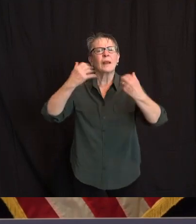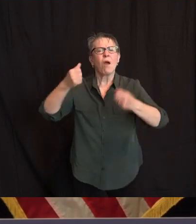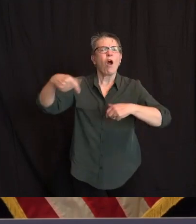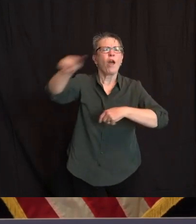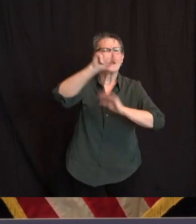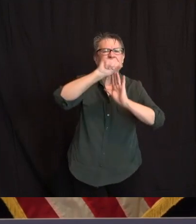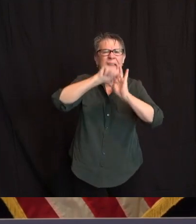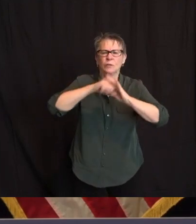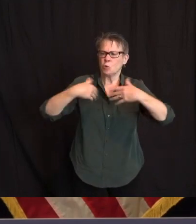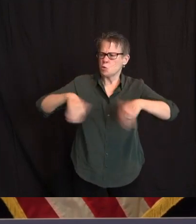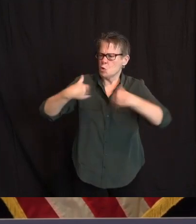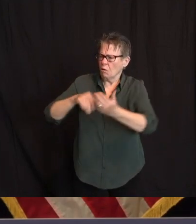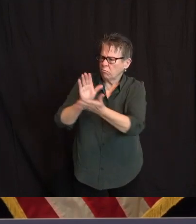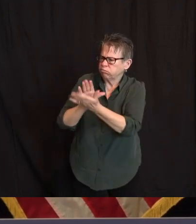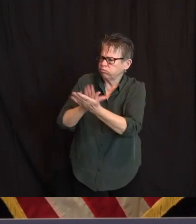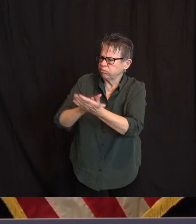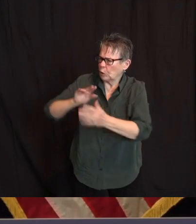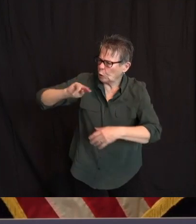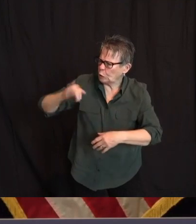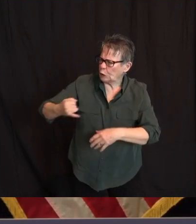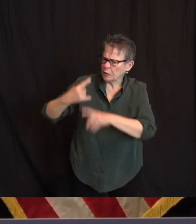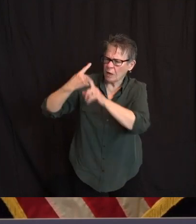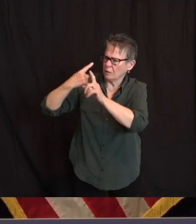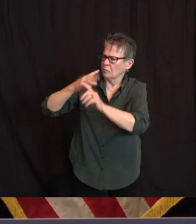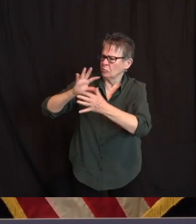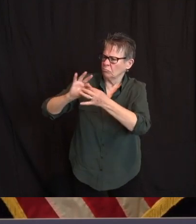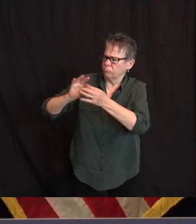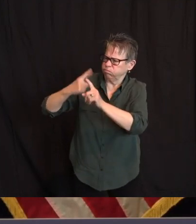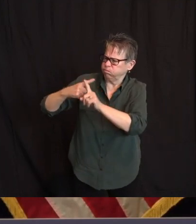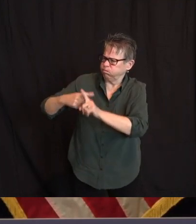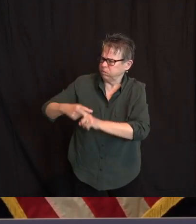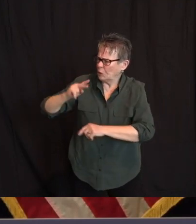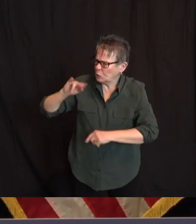way, Director Ambrose and their colleagues have shown